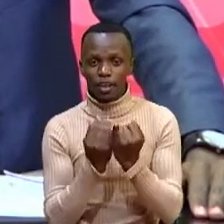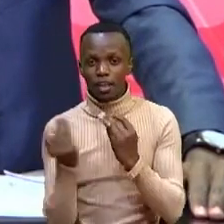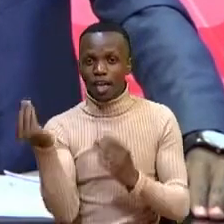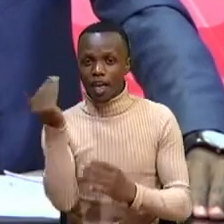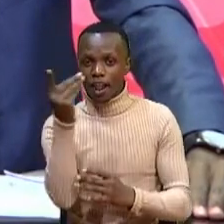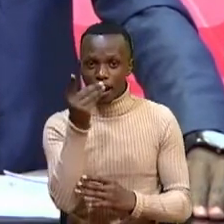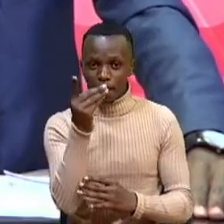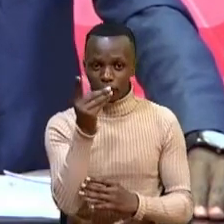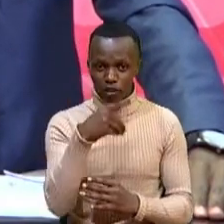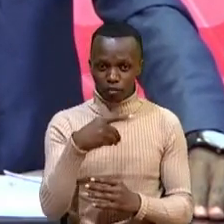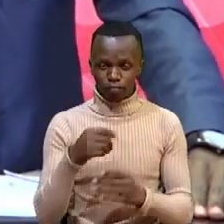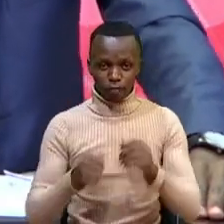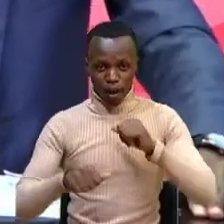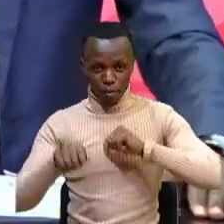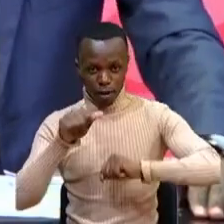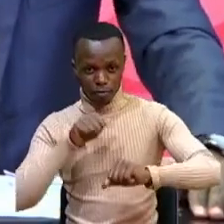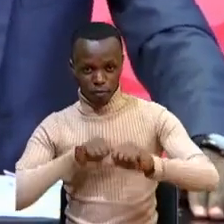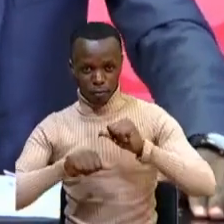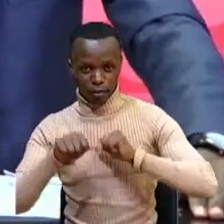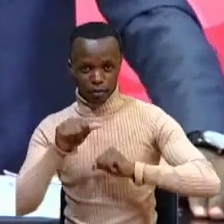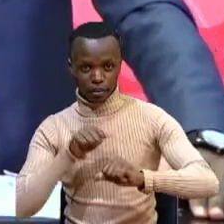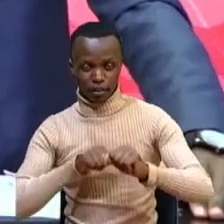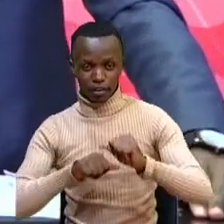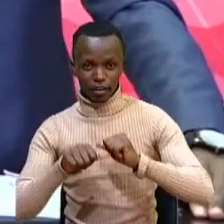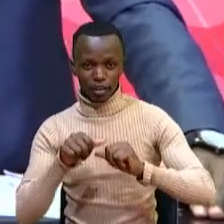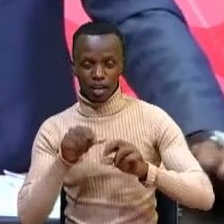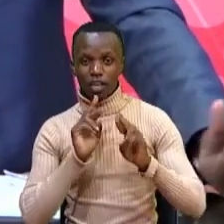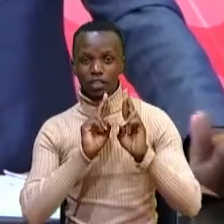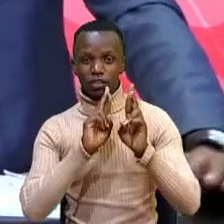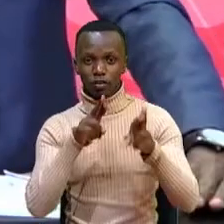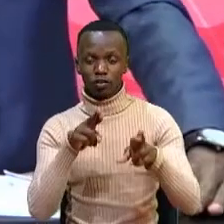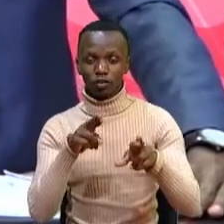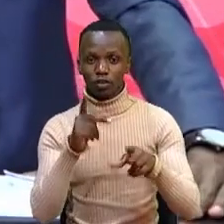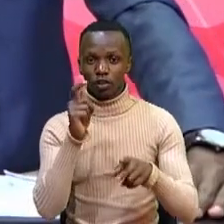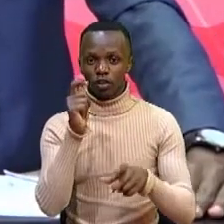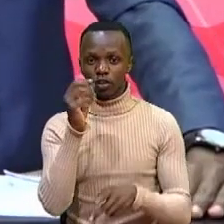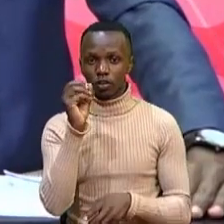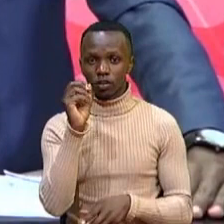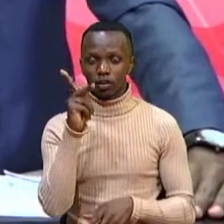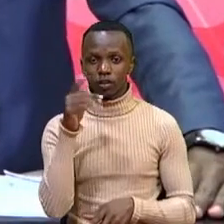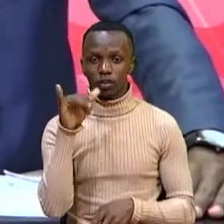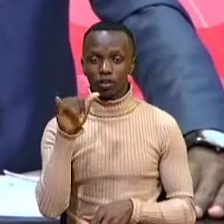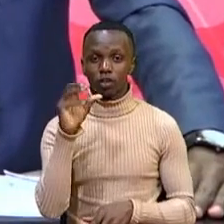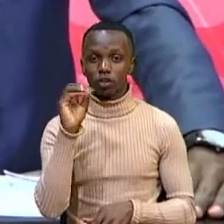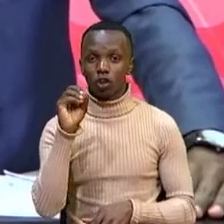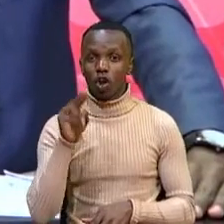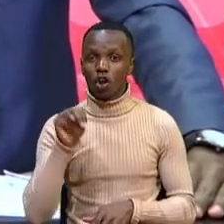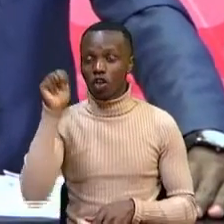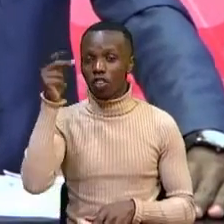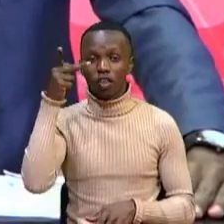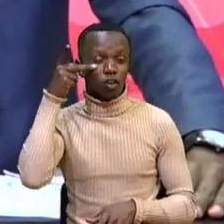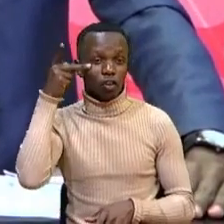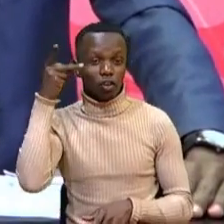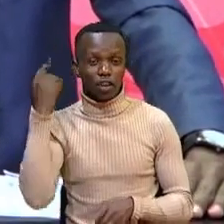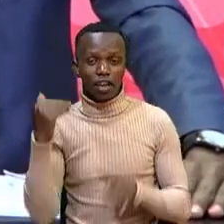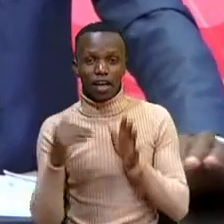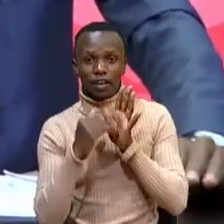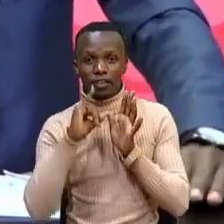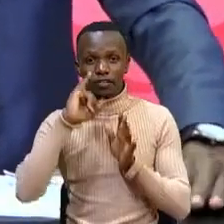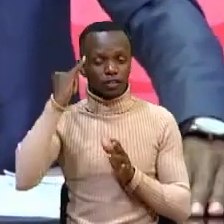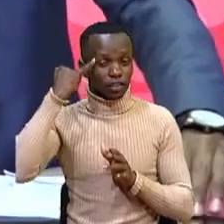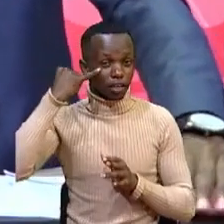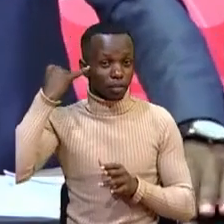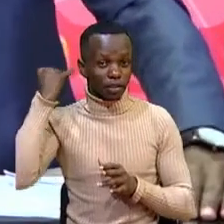their combat performance. This has resulted to Tokyo to lodge a protest with North Korea via the Japanese embassy